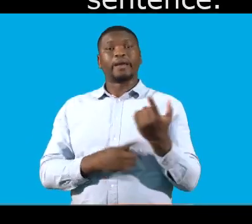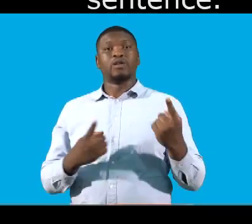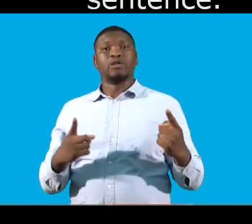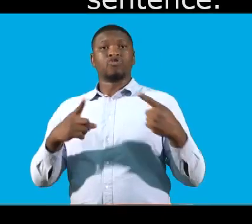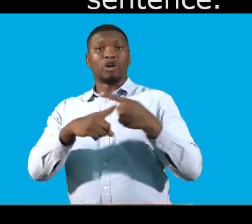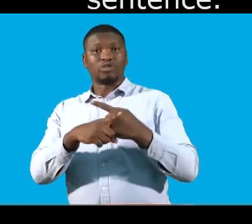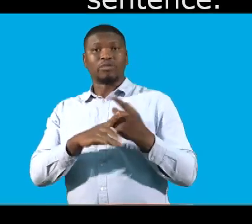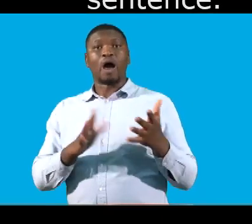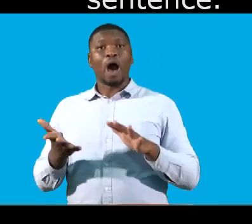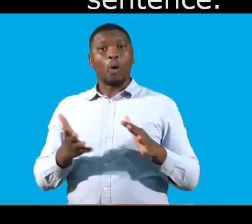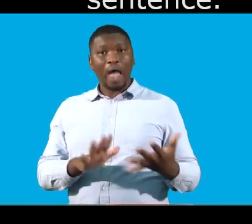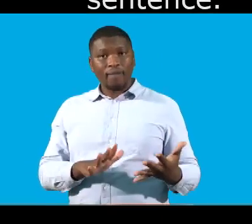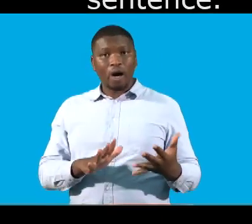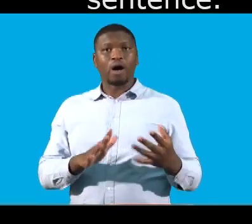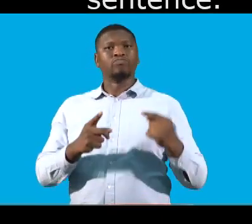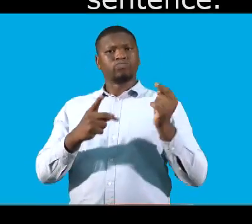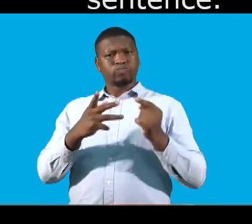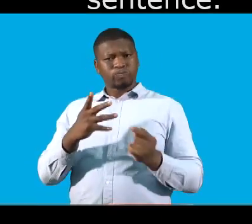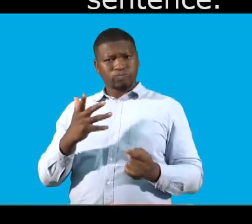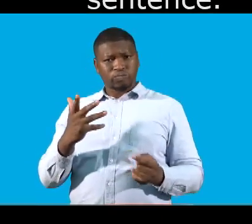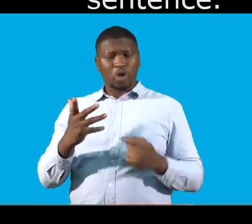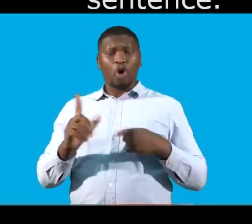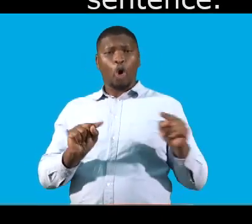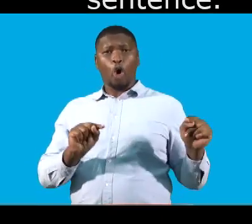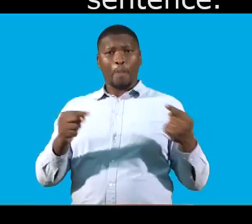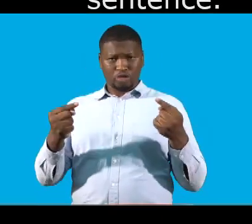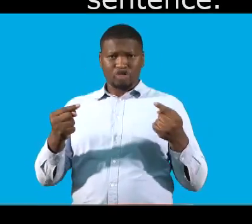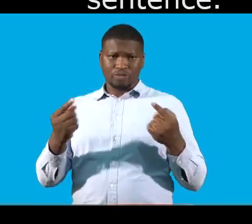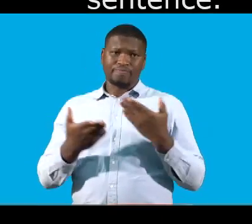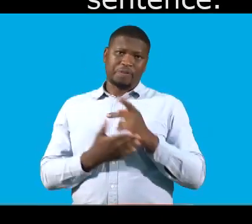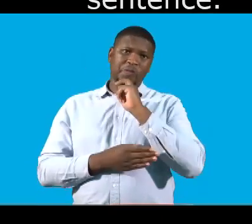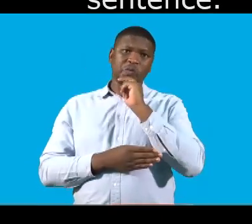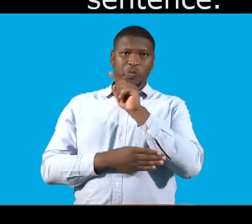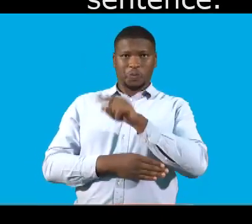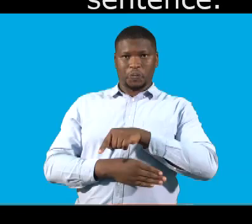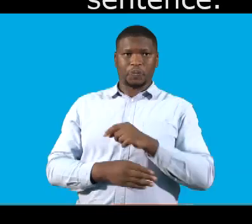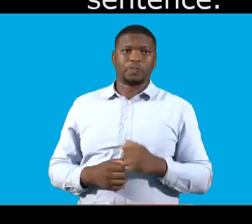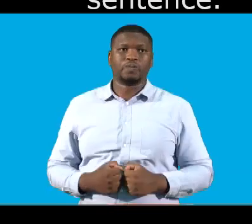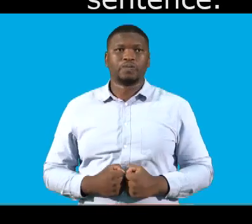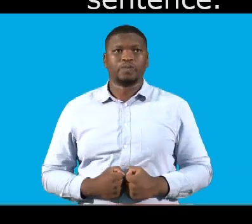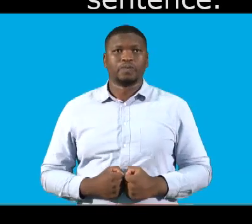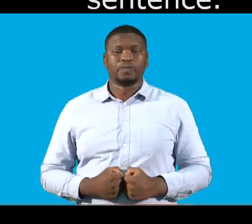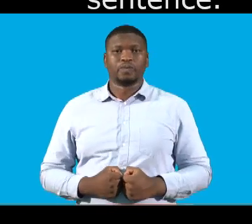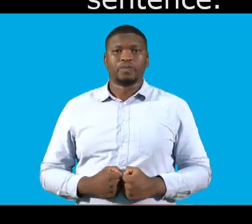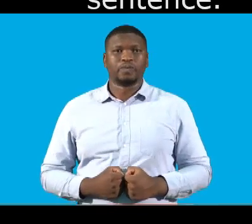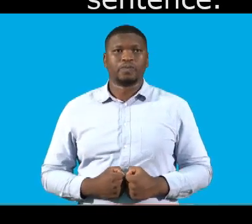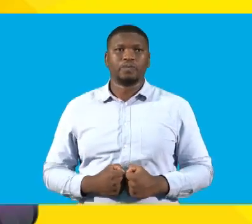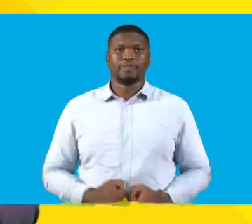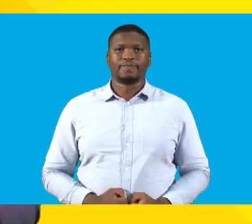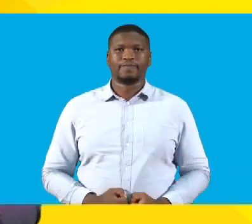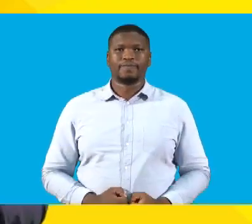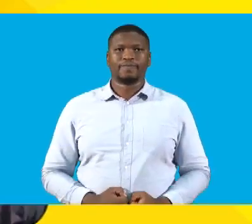use words like contrary, however, conversely, in opposition, and on the other